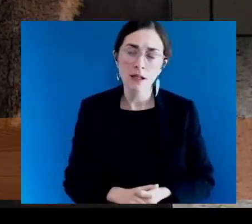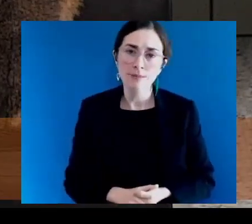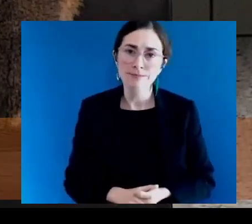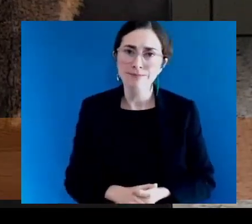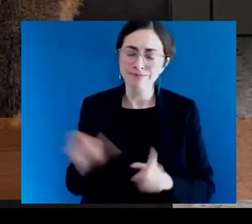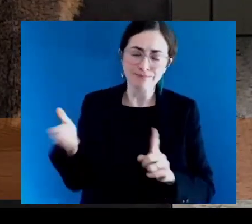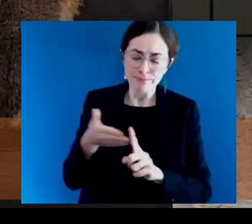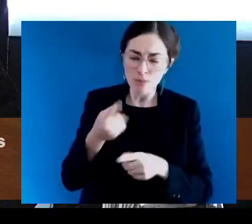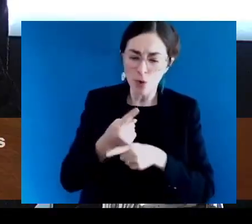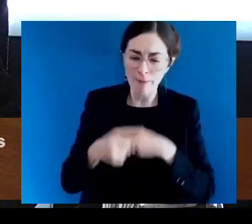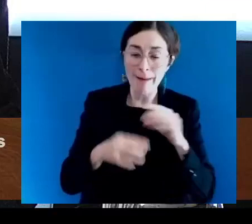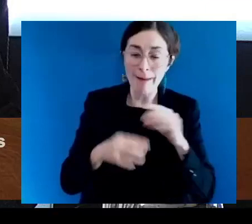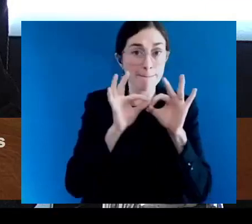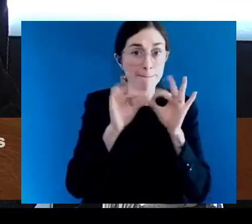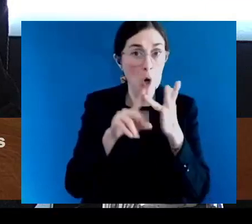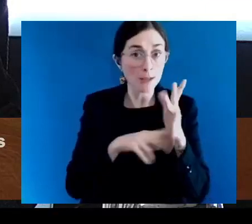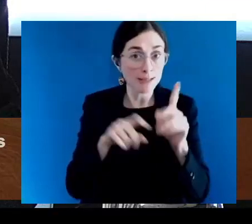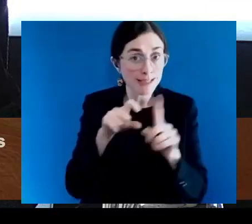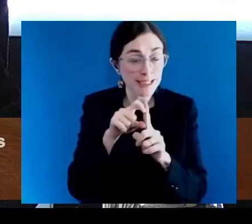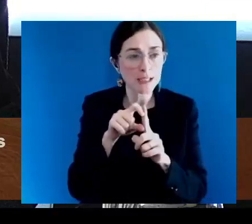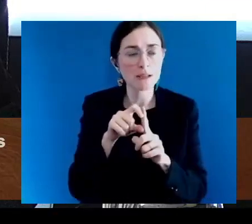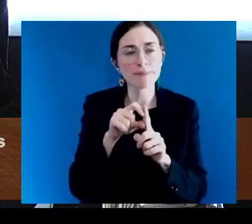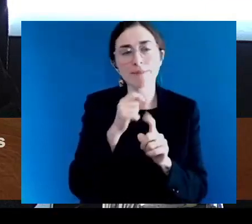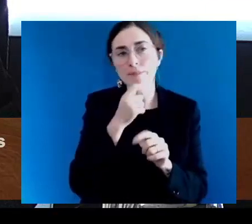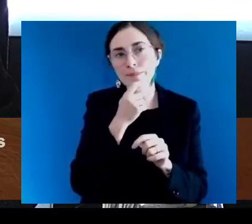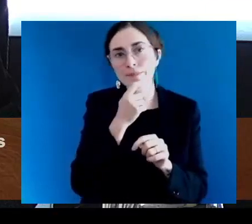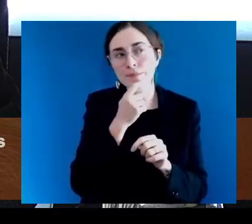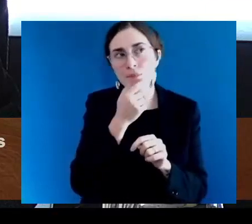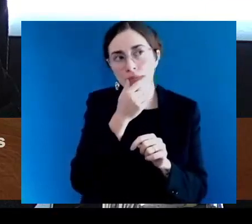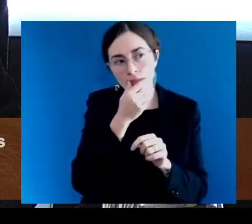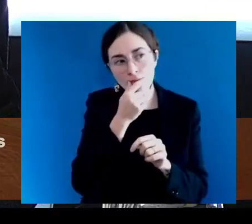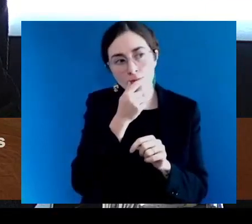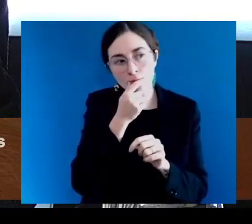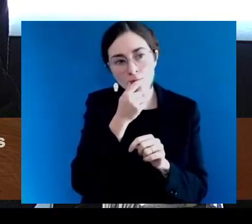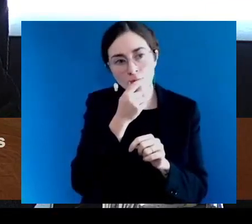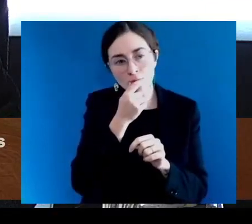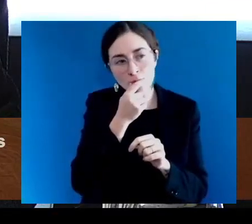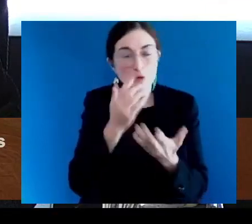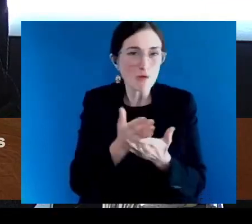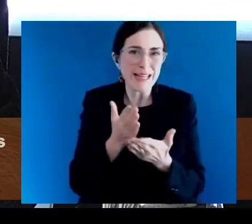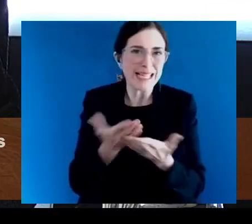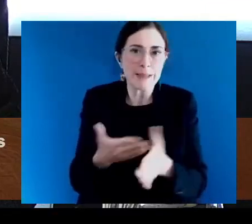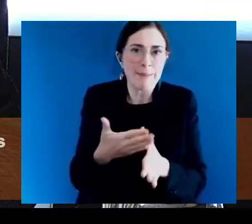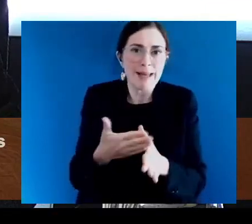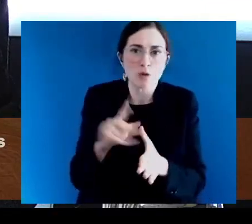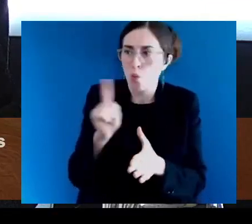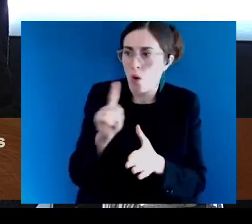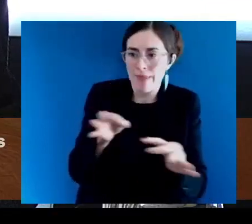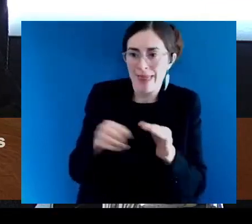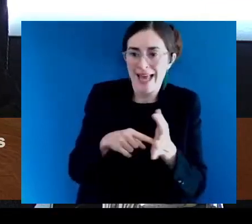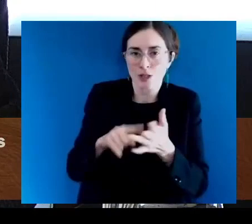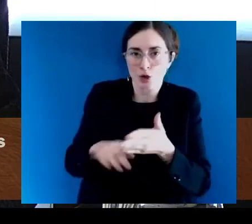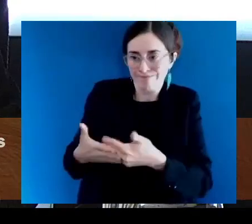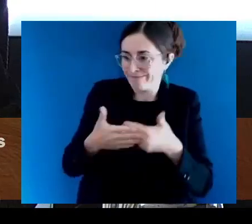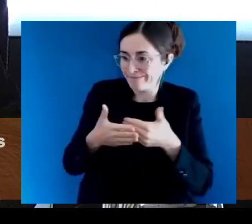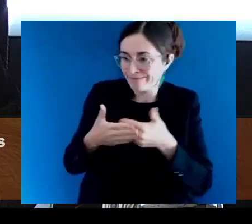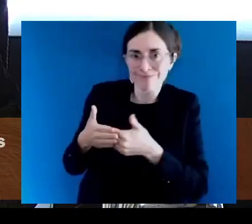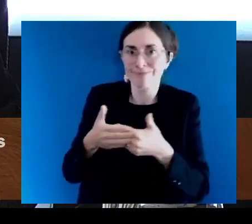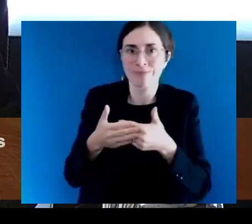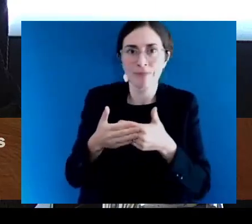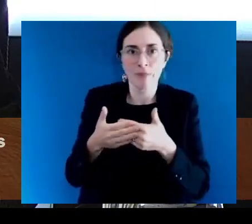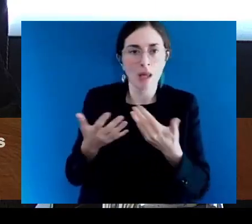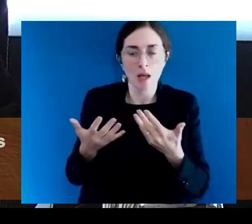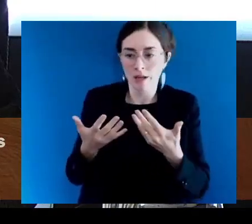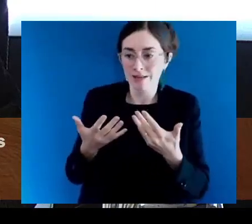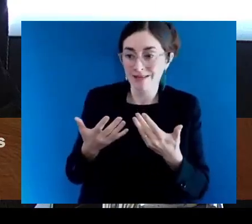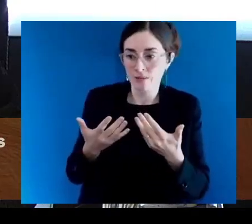not taken into account, well, what is it that we're seeking to rehabilitate when it comes to damage of